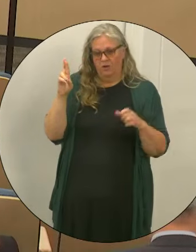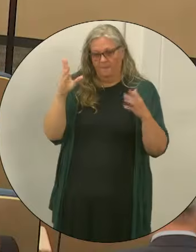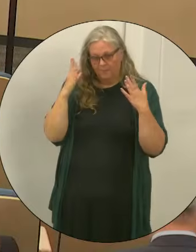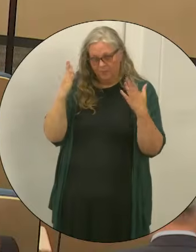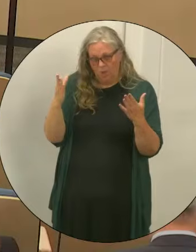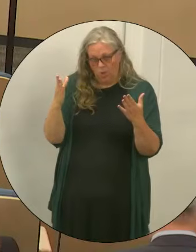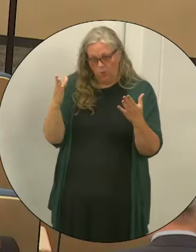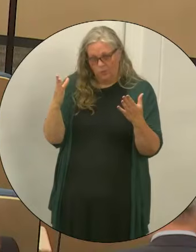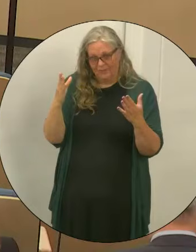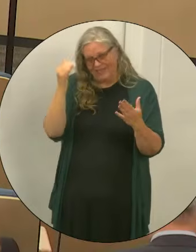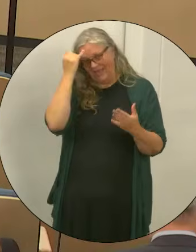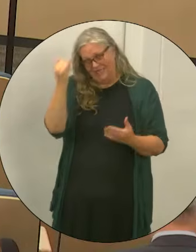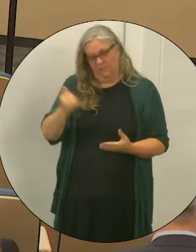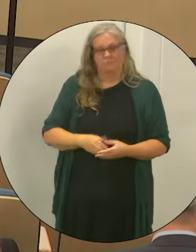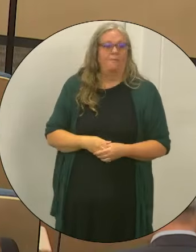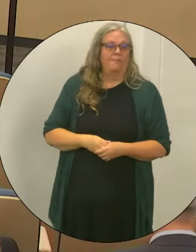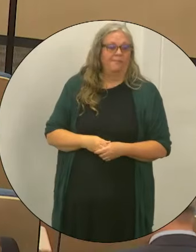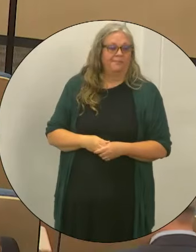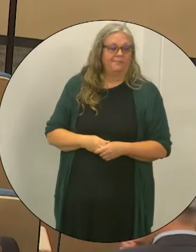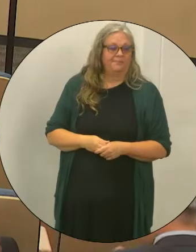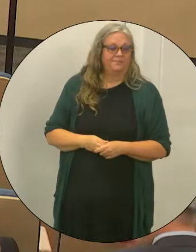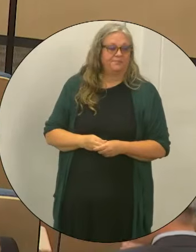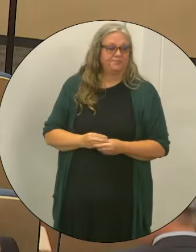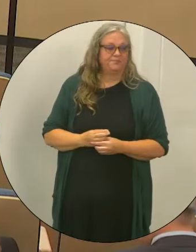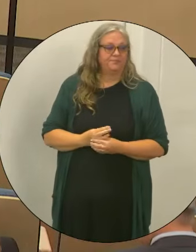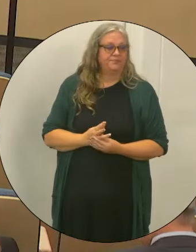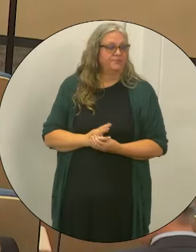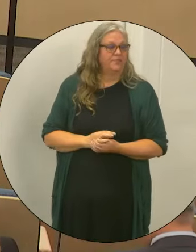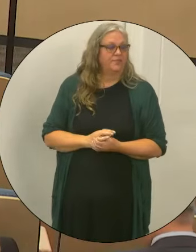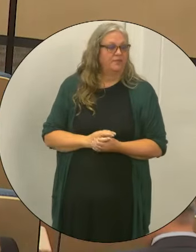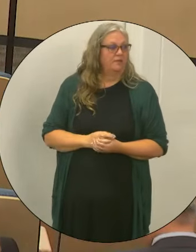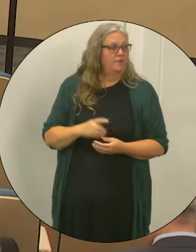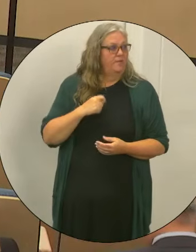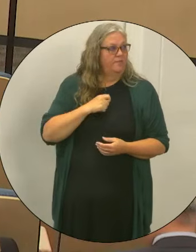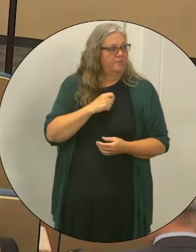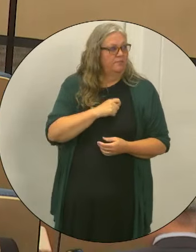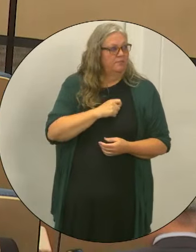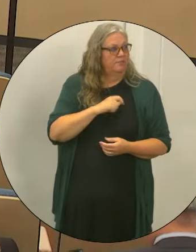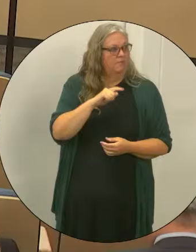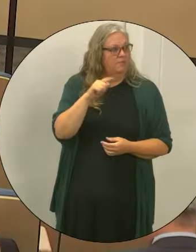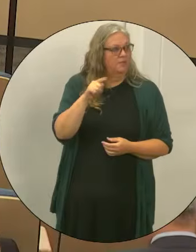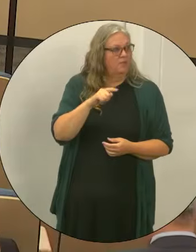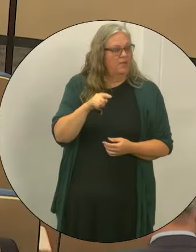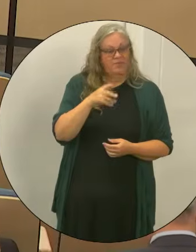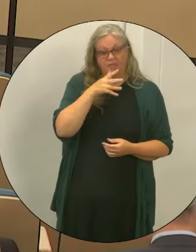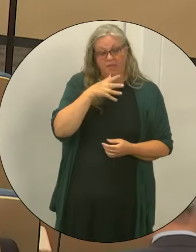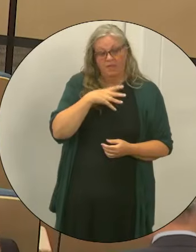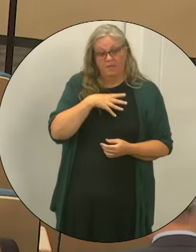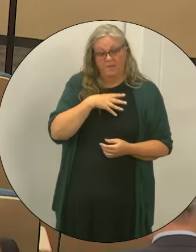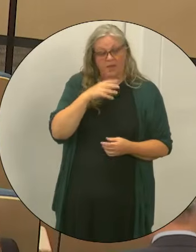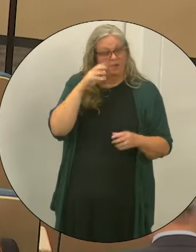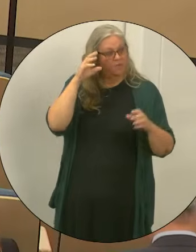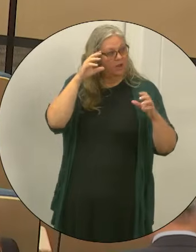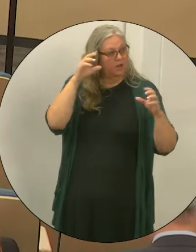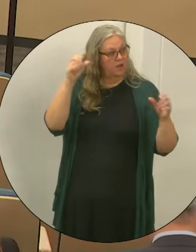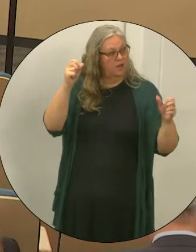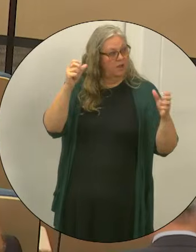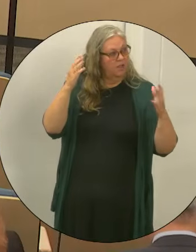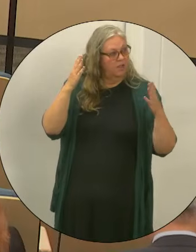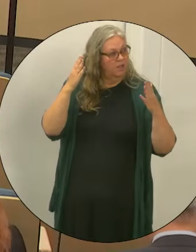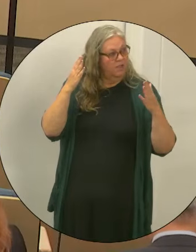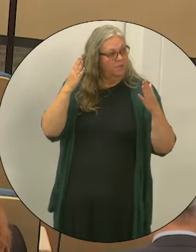proposed idea, I guess, yeah. Trustee Zamora. Thank you, Madam President. I would like to make a